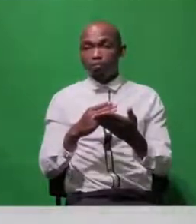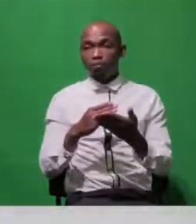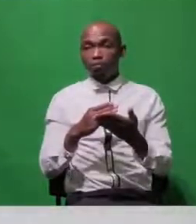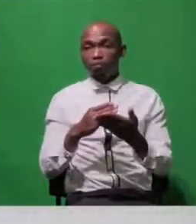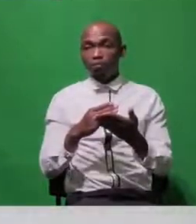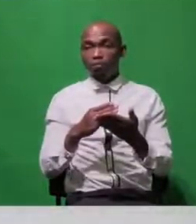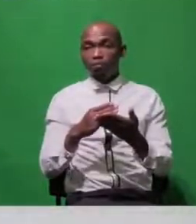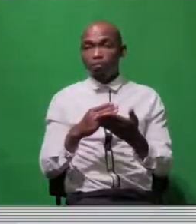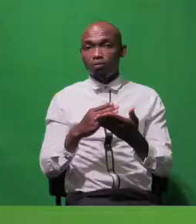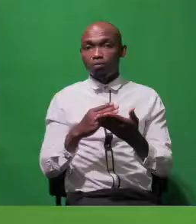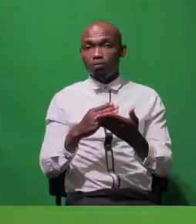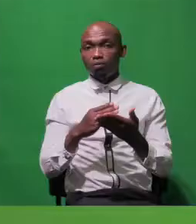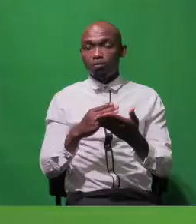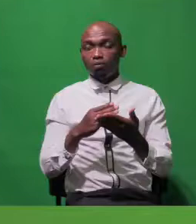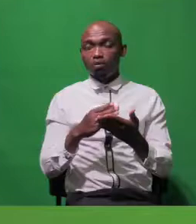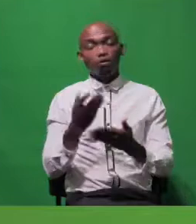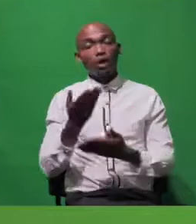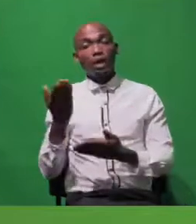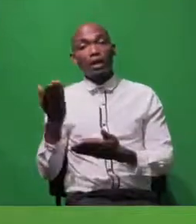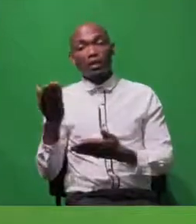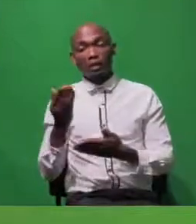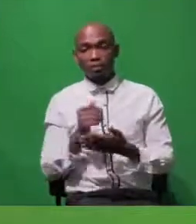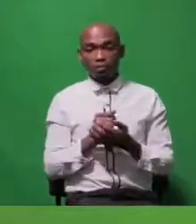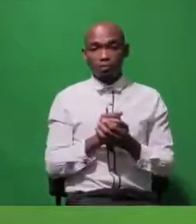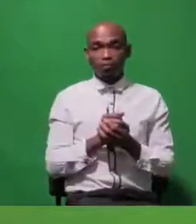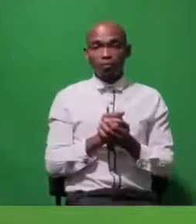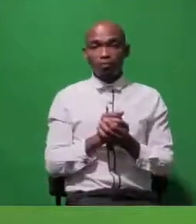to another.